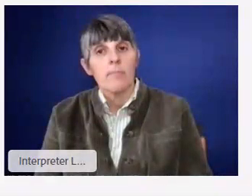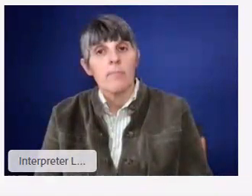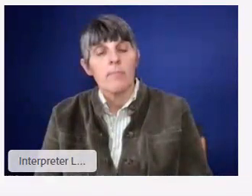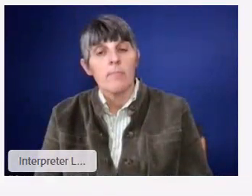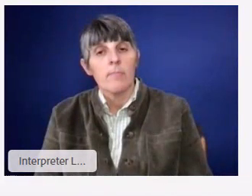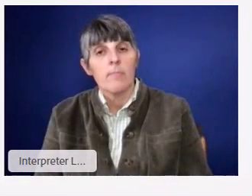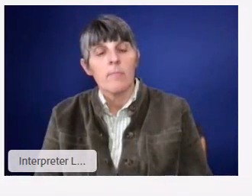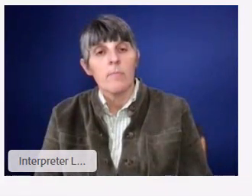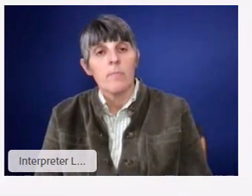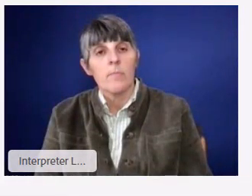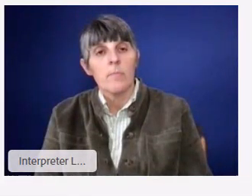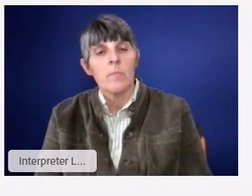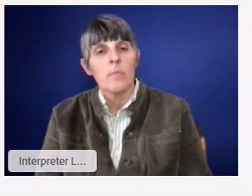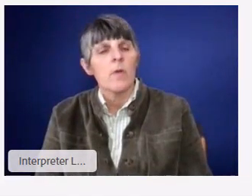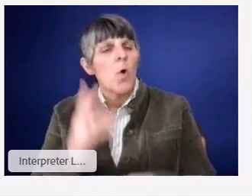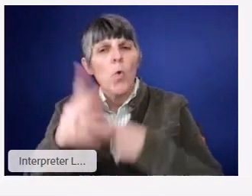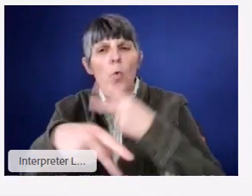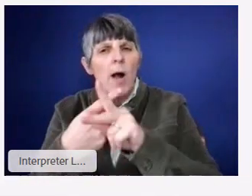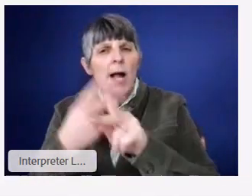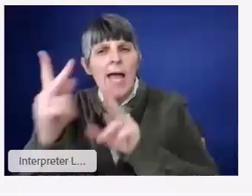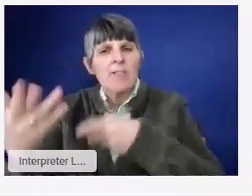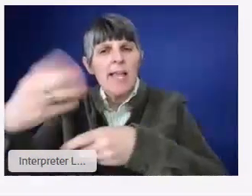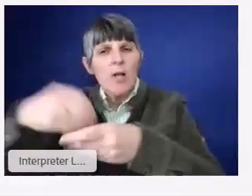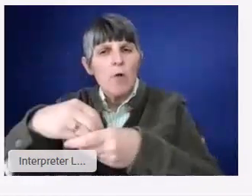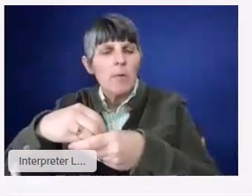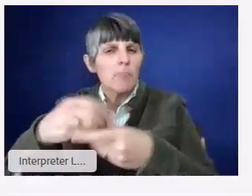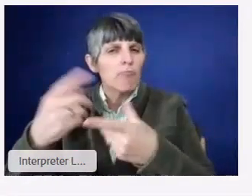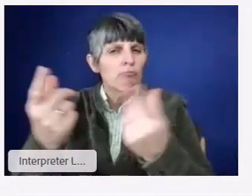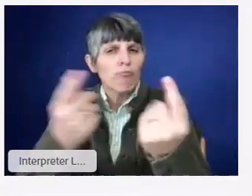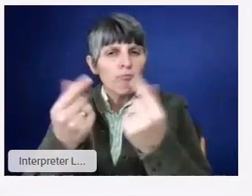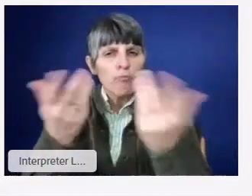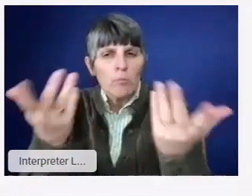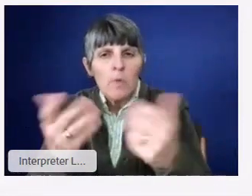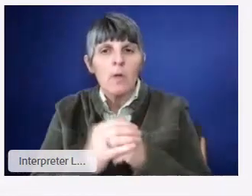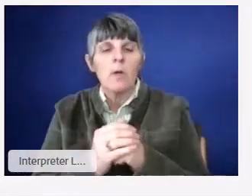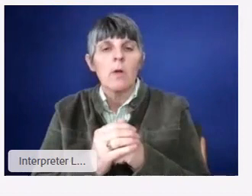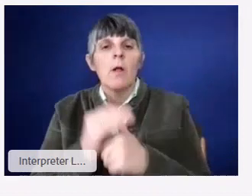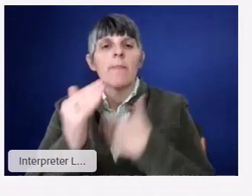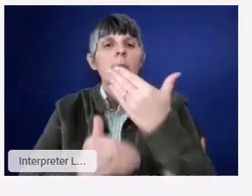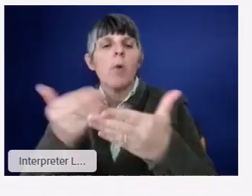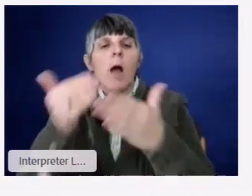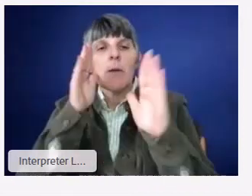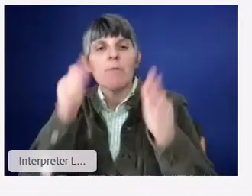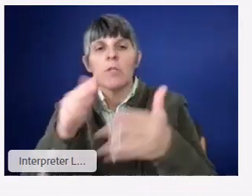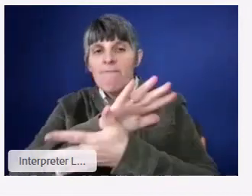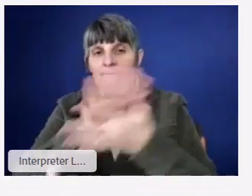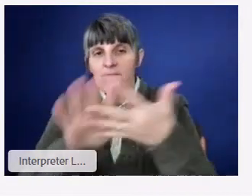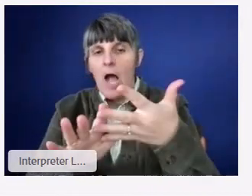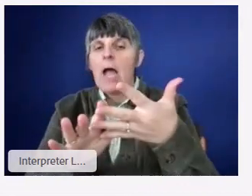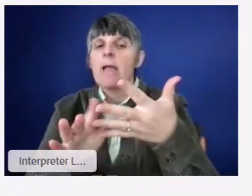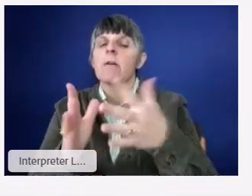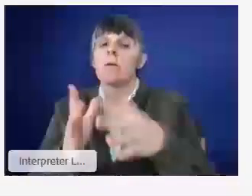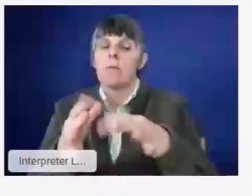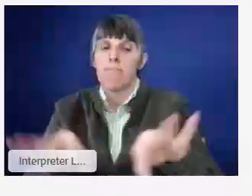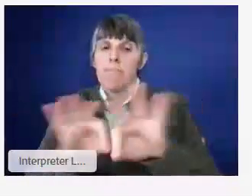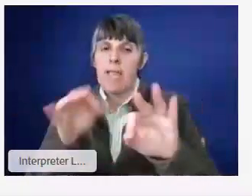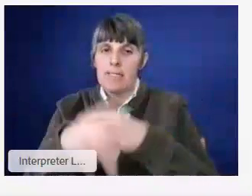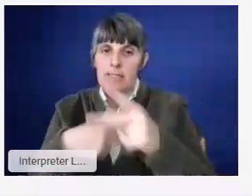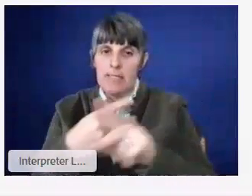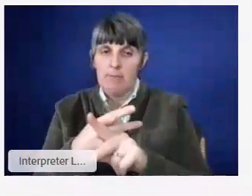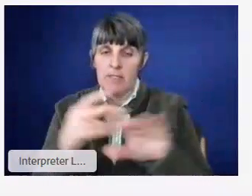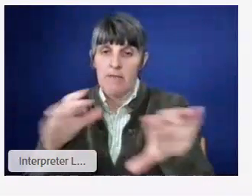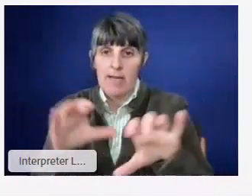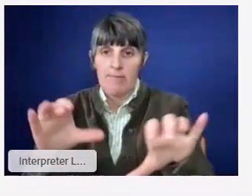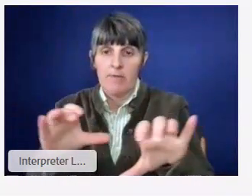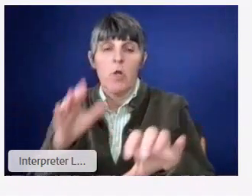So what kind of stakeholder engagement activities are we doing? Our process focuses on five main types of activities. We are going to go